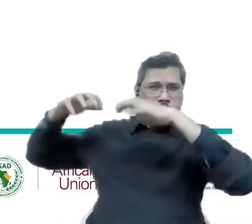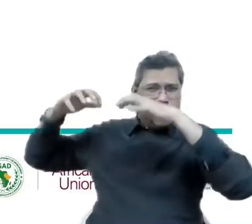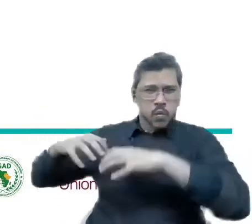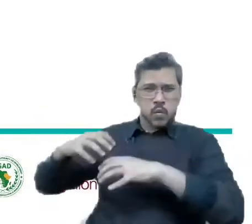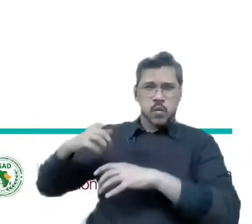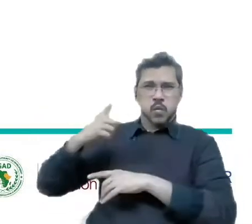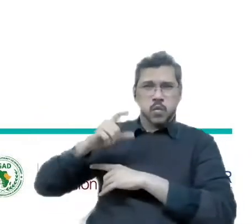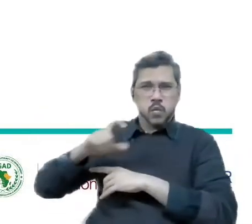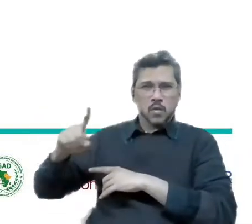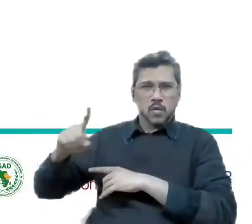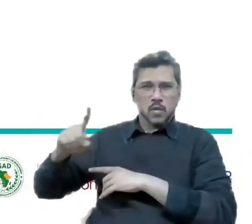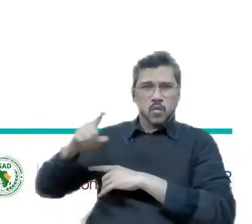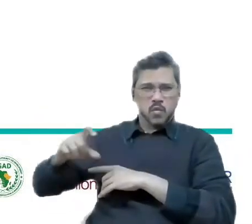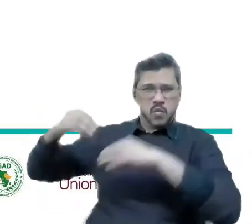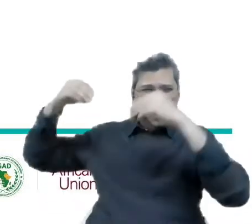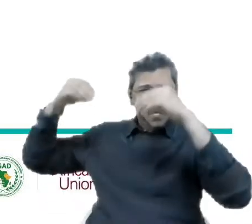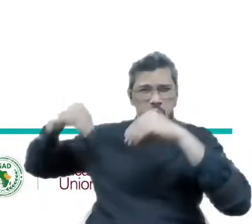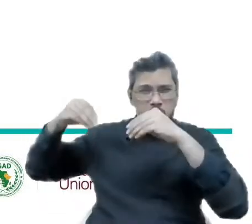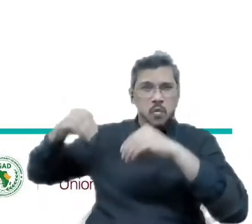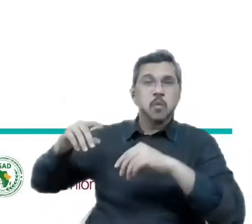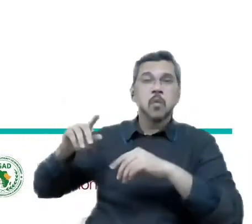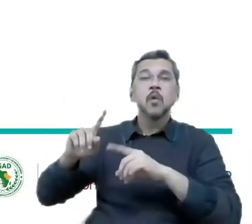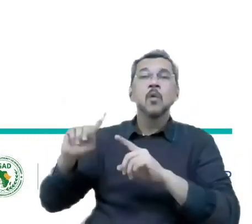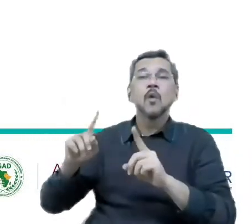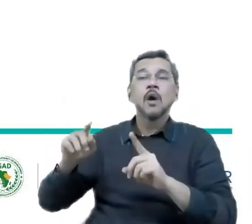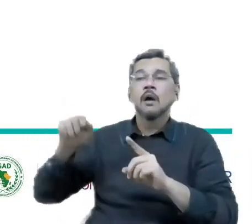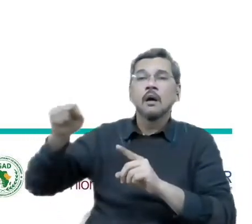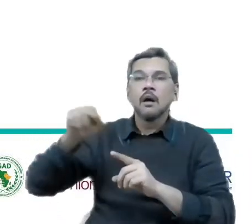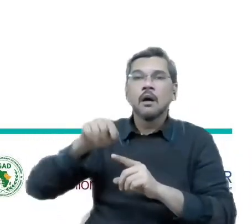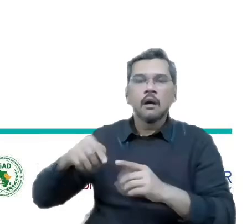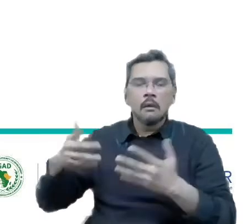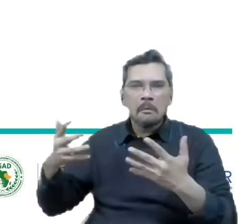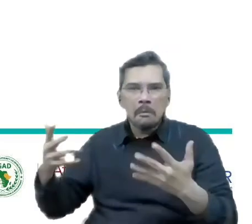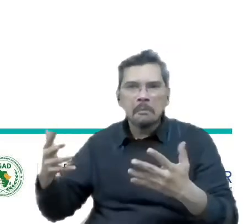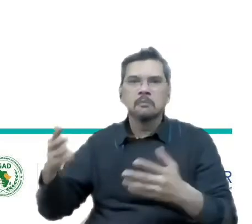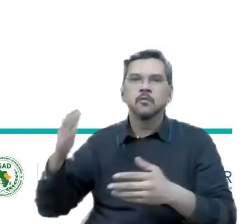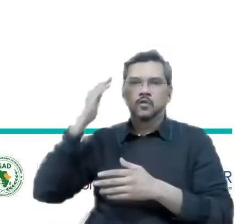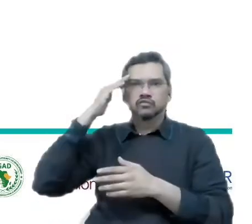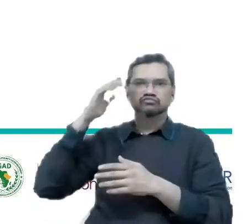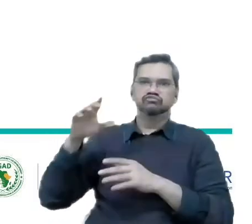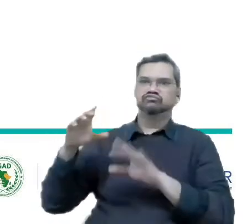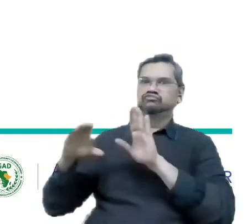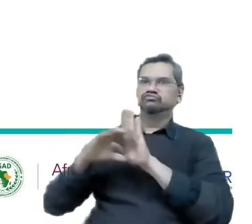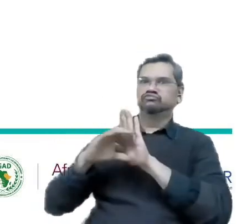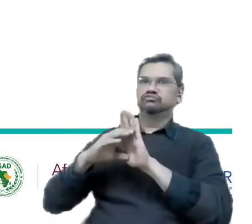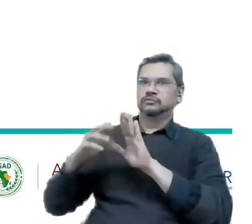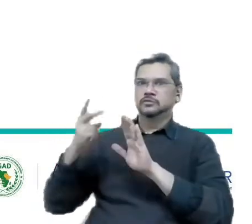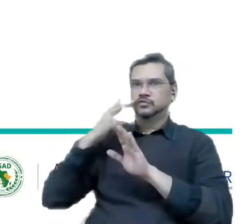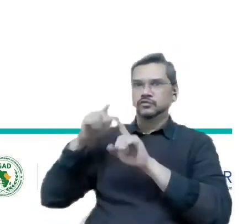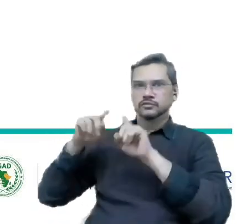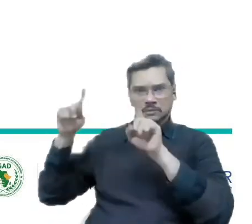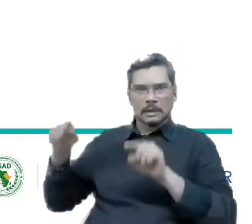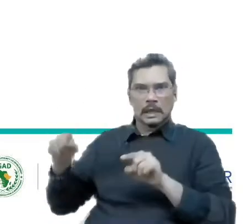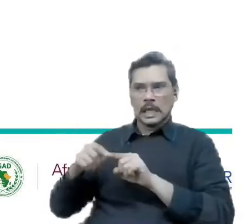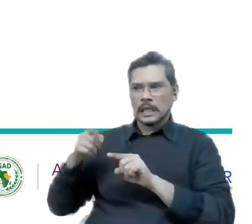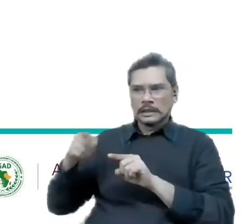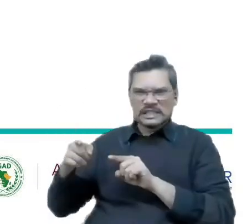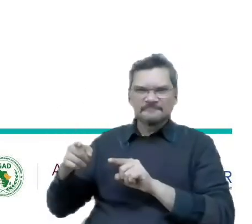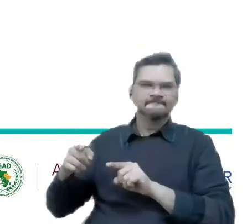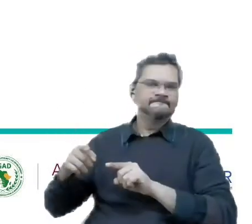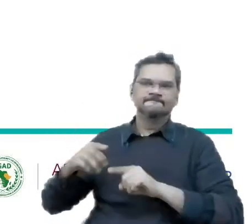any risk of flooding, particularly in the regions. As I said, this is not enough. It has to be done in conjunction